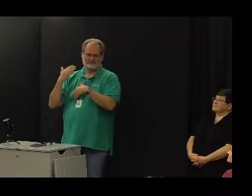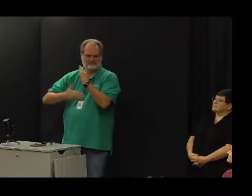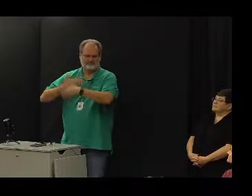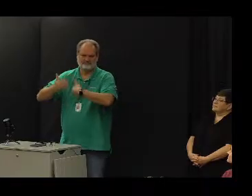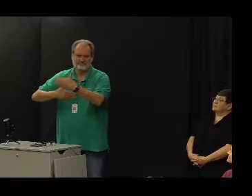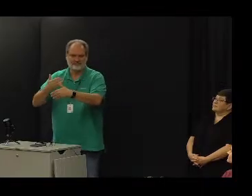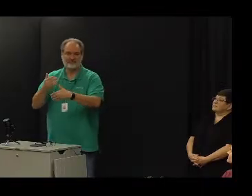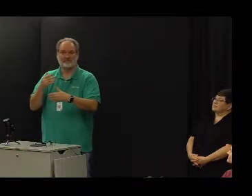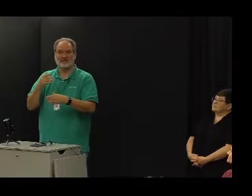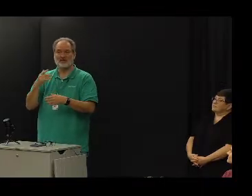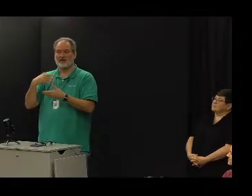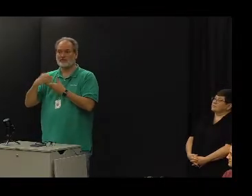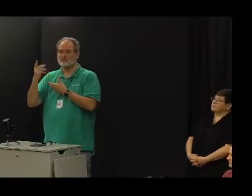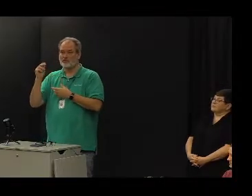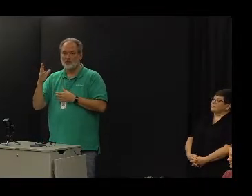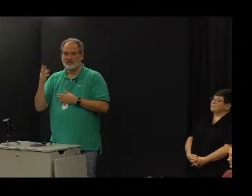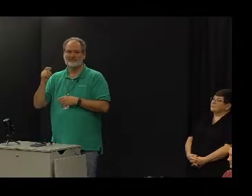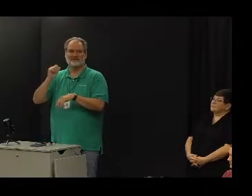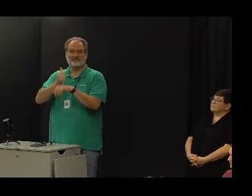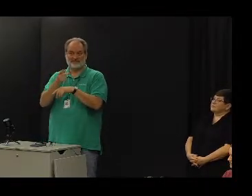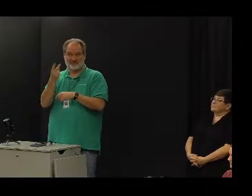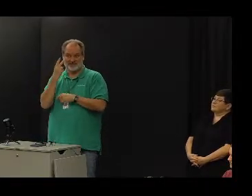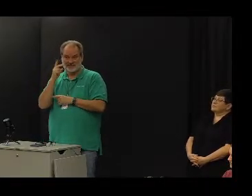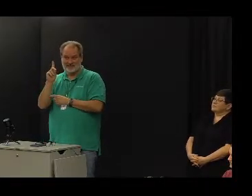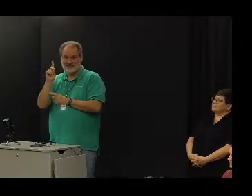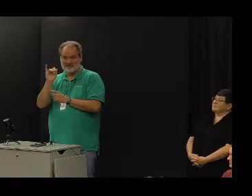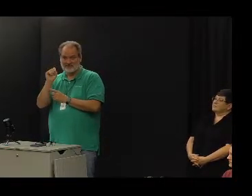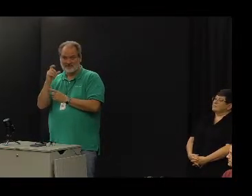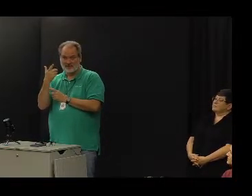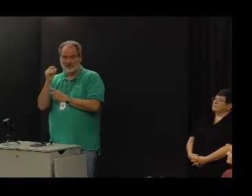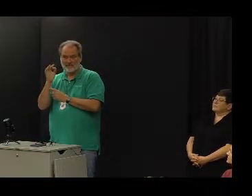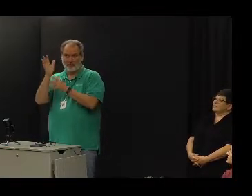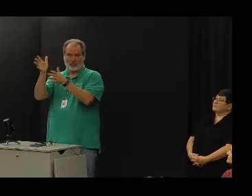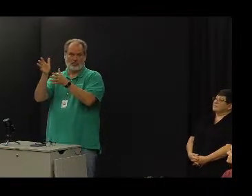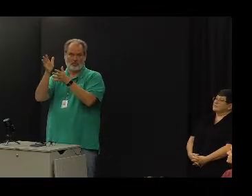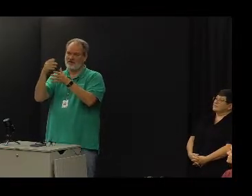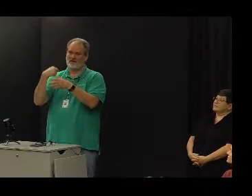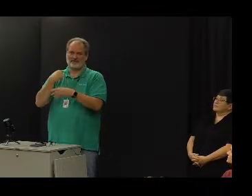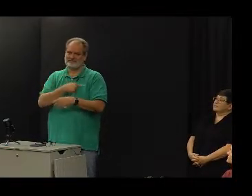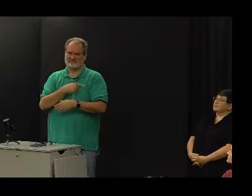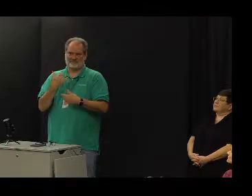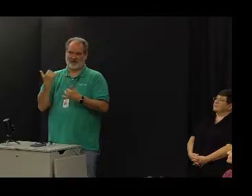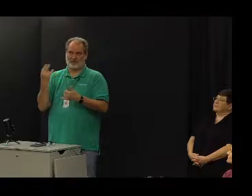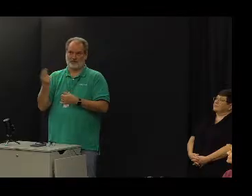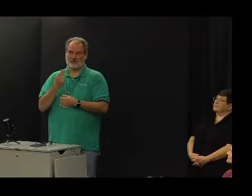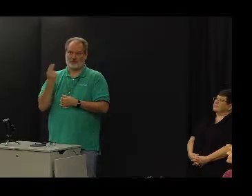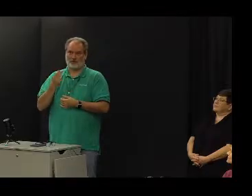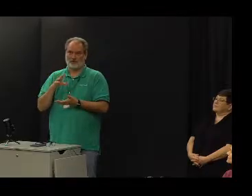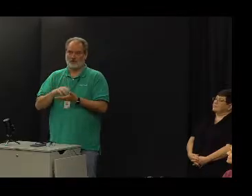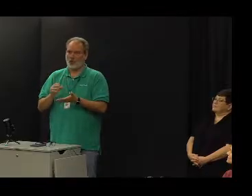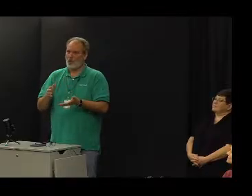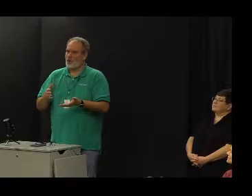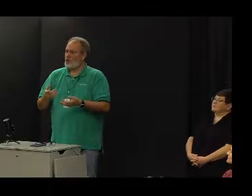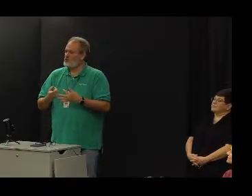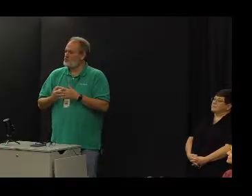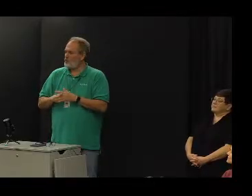And now with the Student Life program, we don't just want to sit back and not do anything. We have lots of